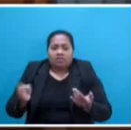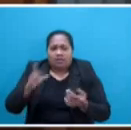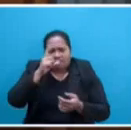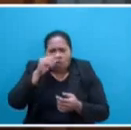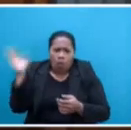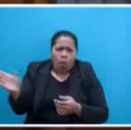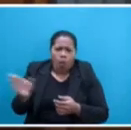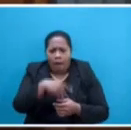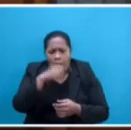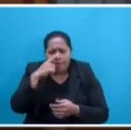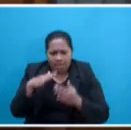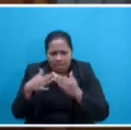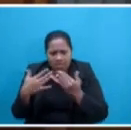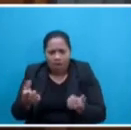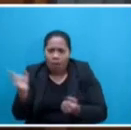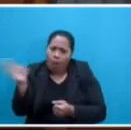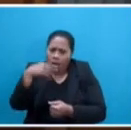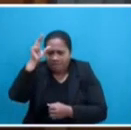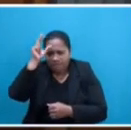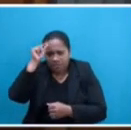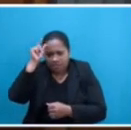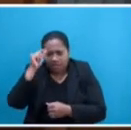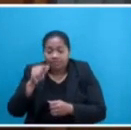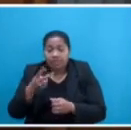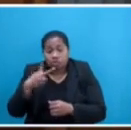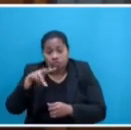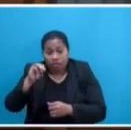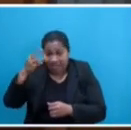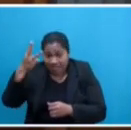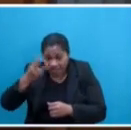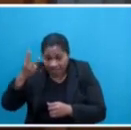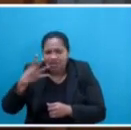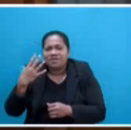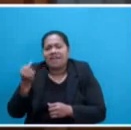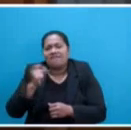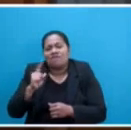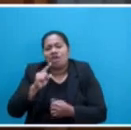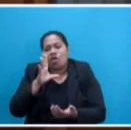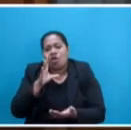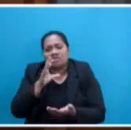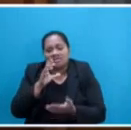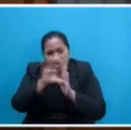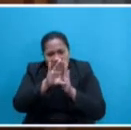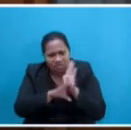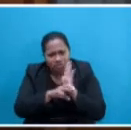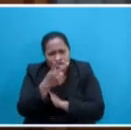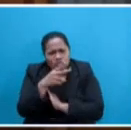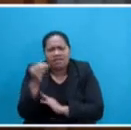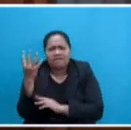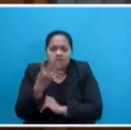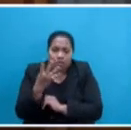recognized as Fijians. In 2013, we got a just constitution. In